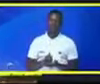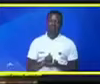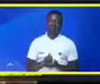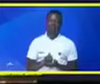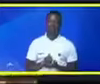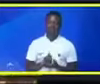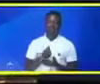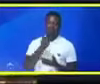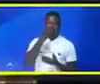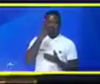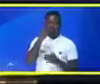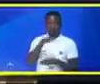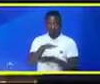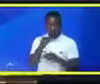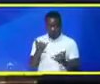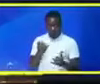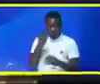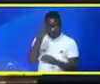Are you ready for tonight?